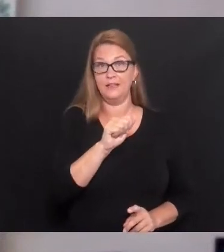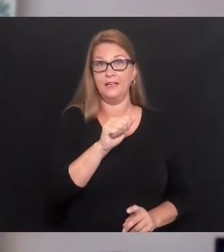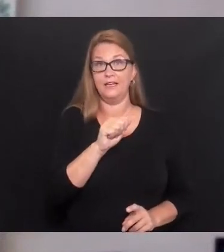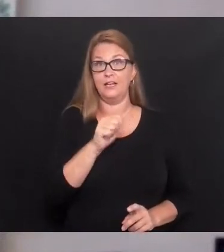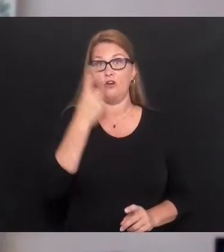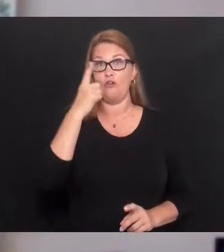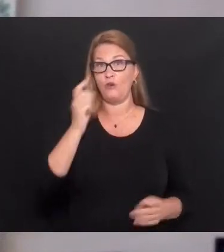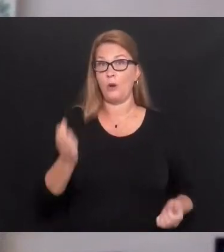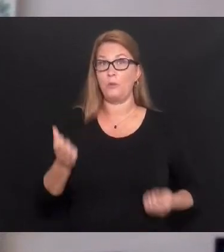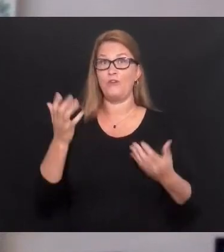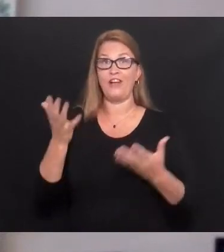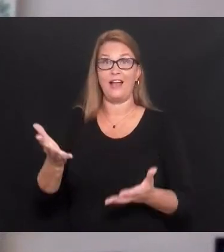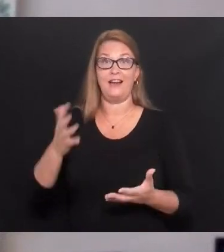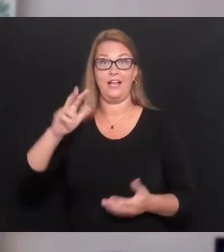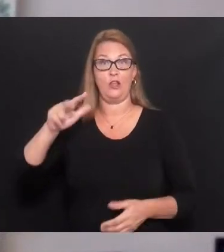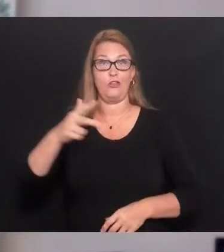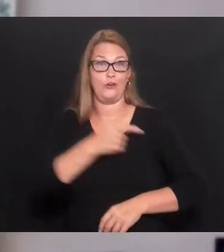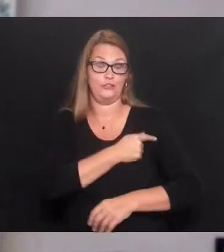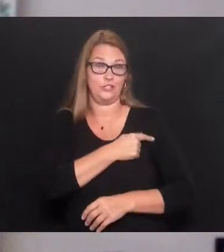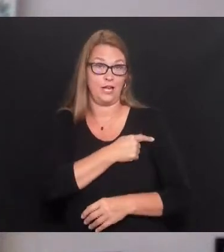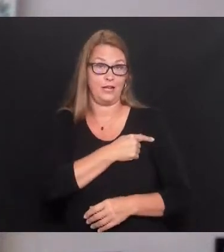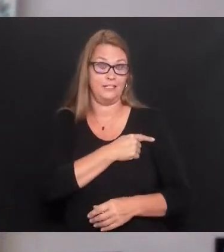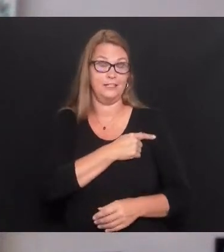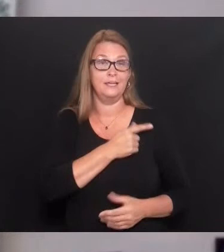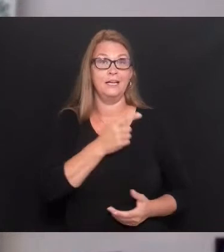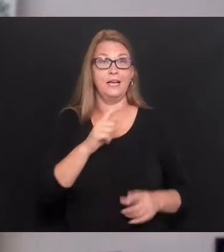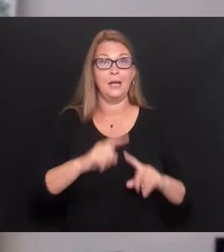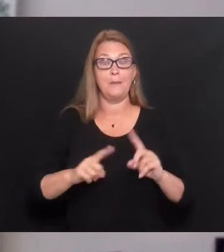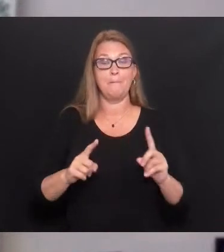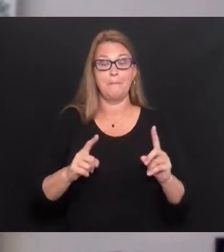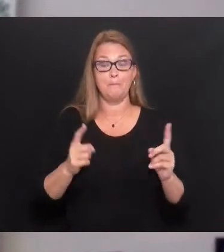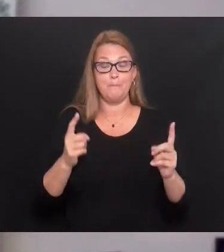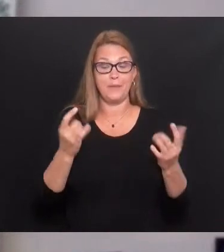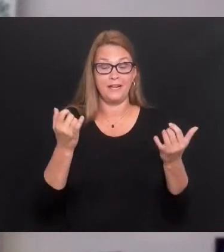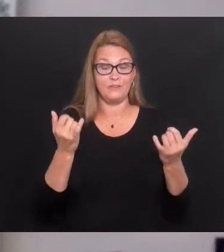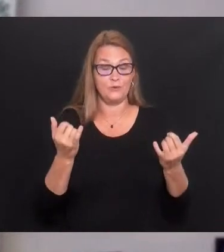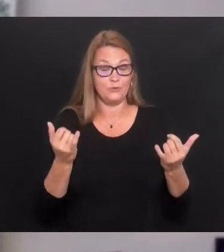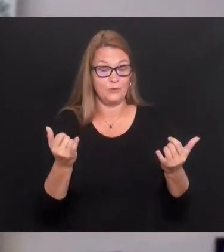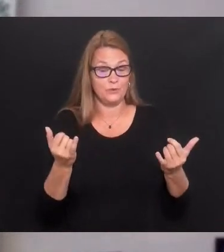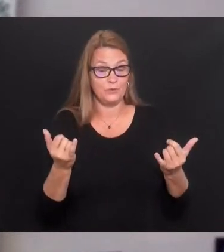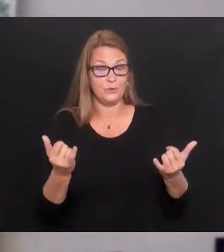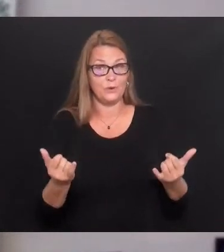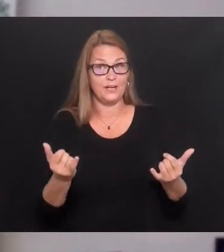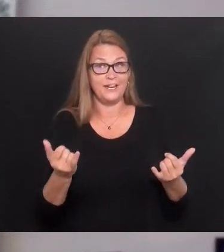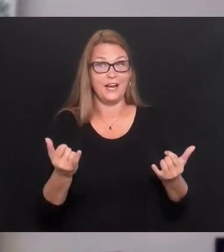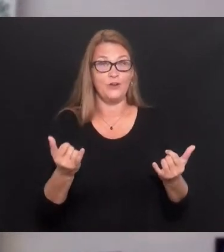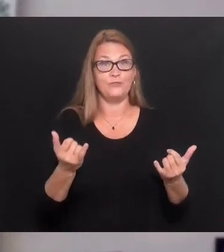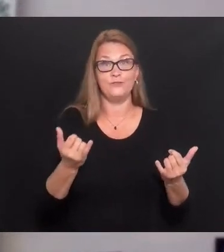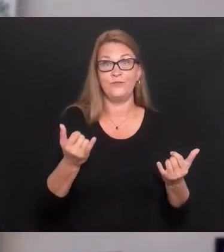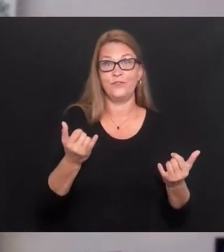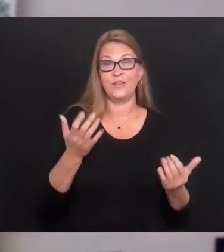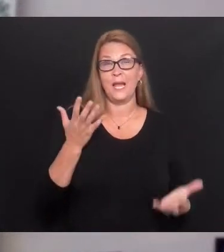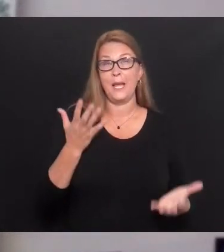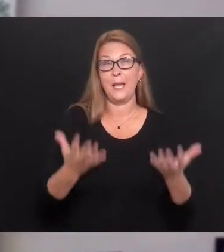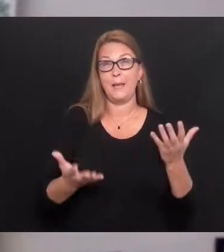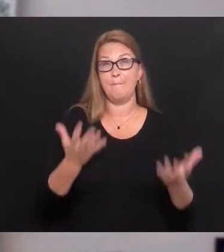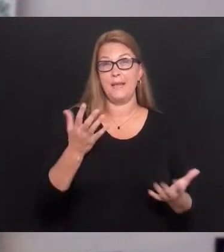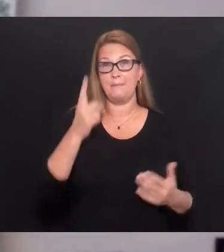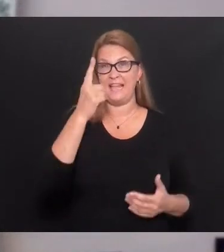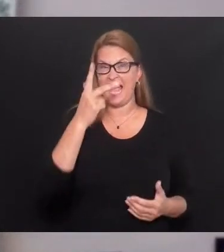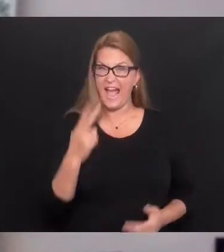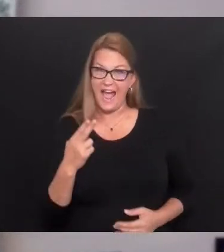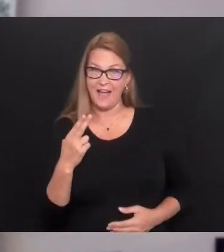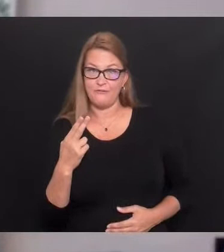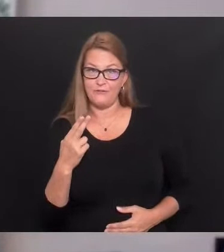booster shot as well. And the at least thought that's coming out is that may be a booster shot with half the amount of